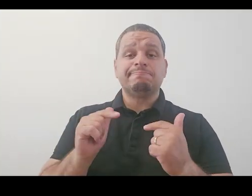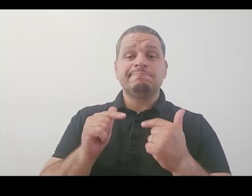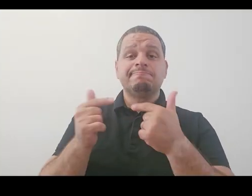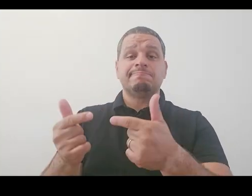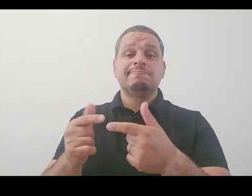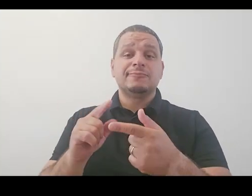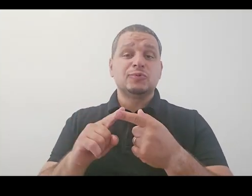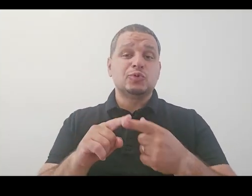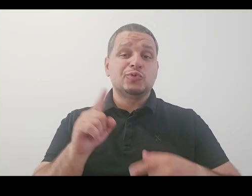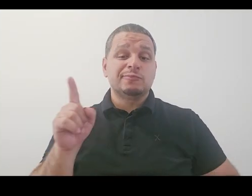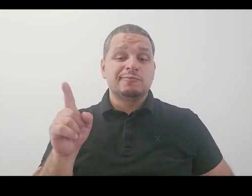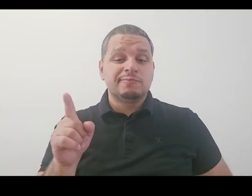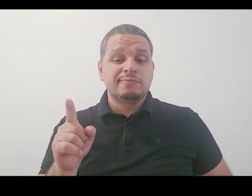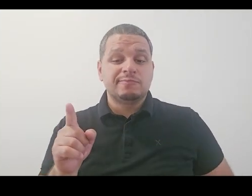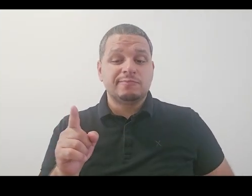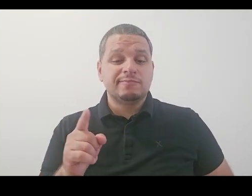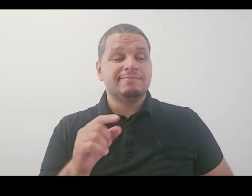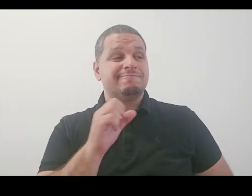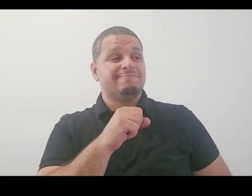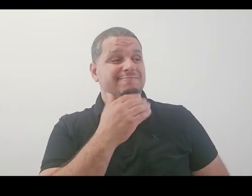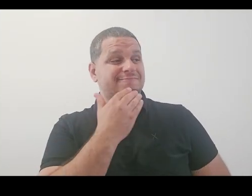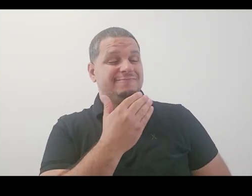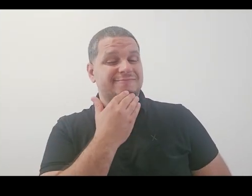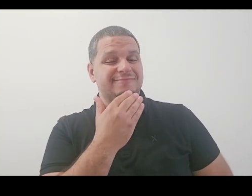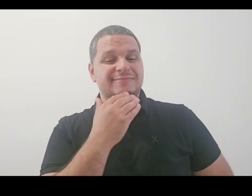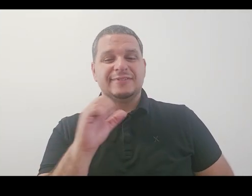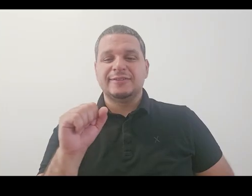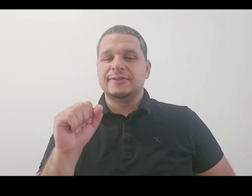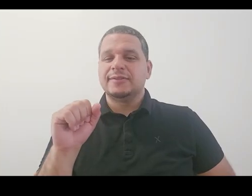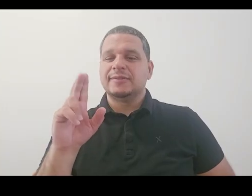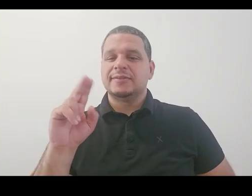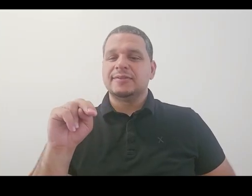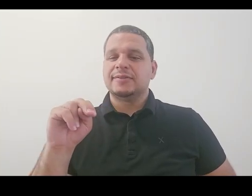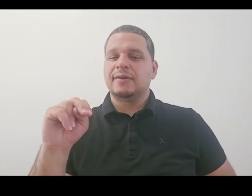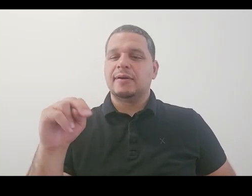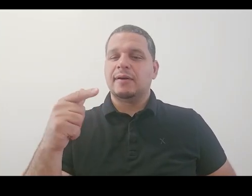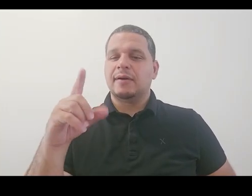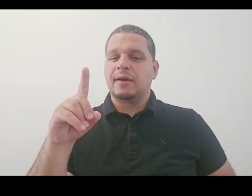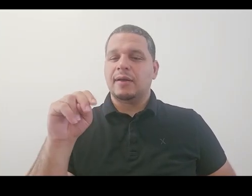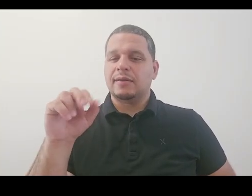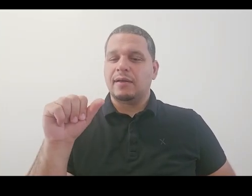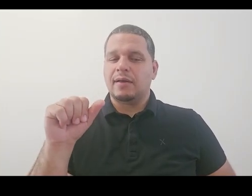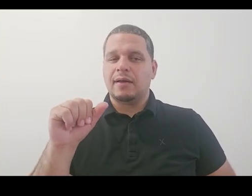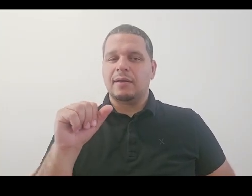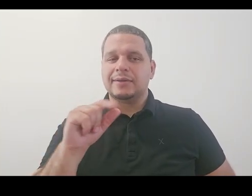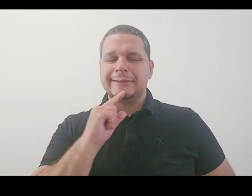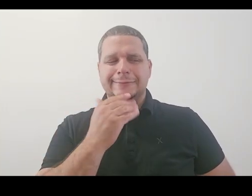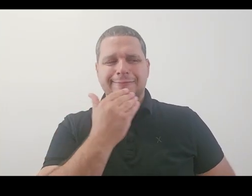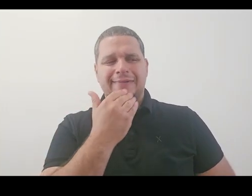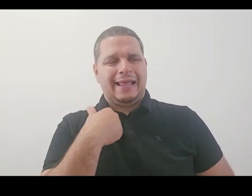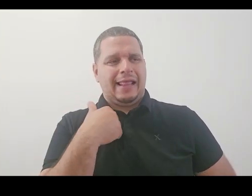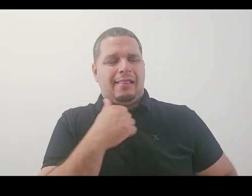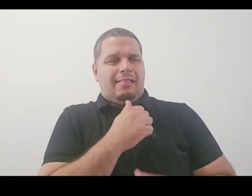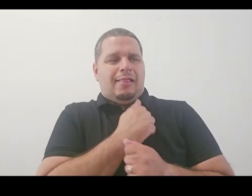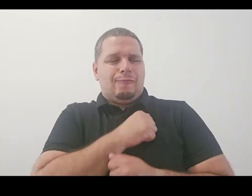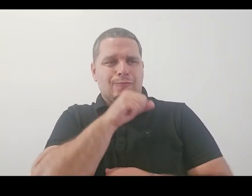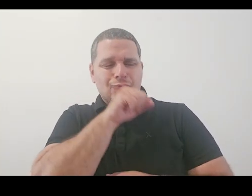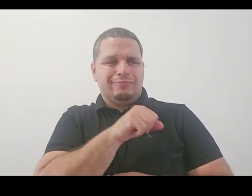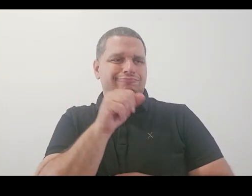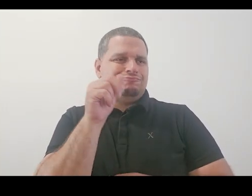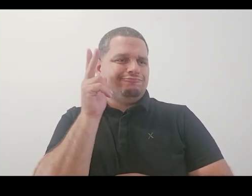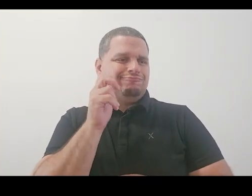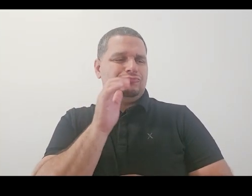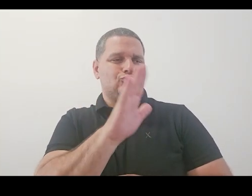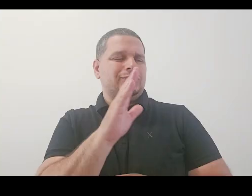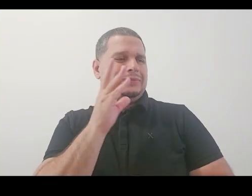on to Sagunda. Thanks, Min. That was really wonderful, and I loved hearing about your experiences.